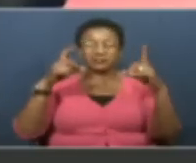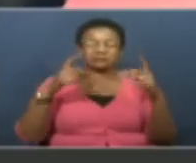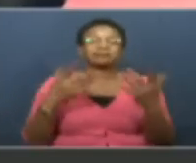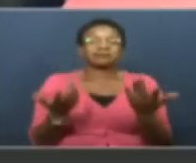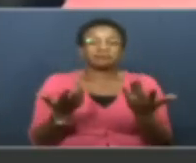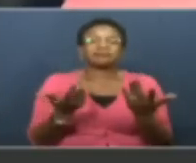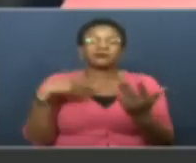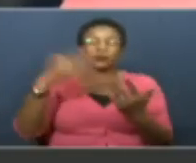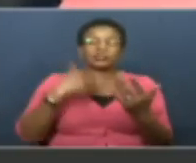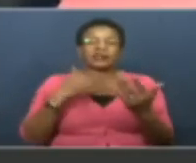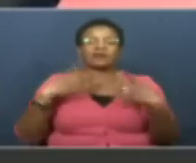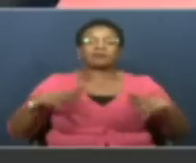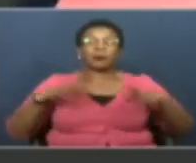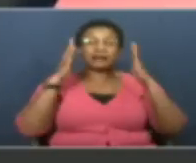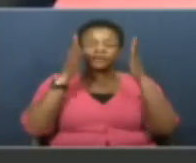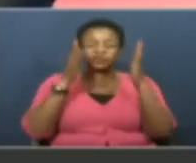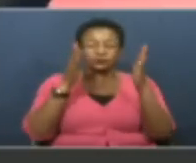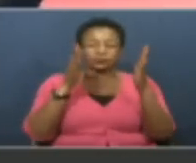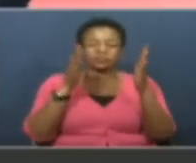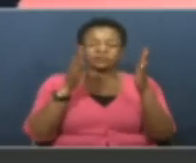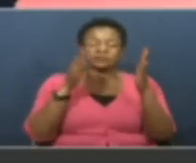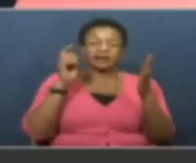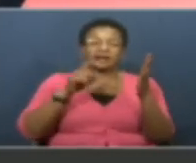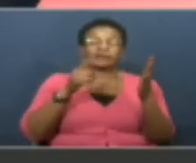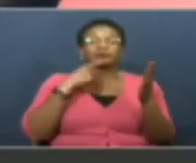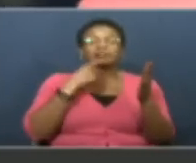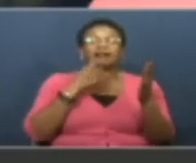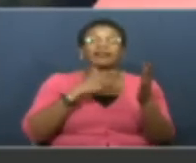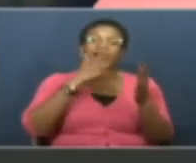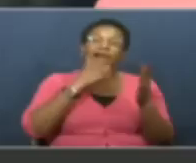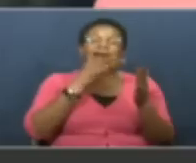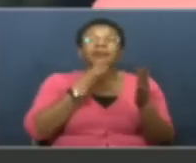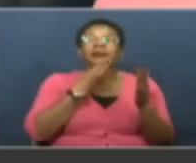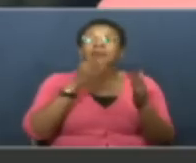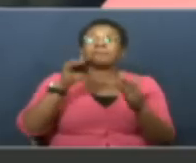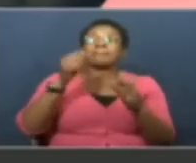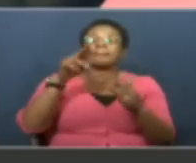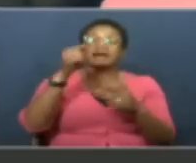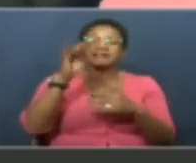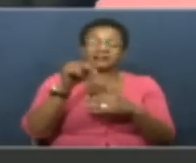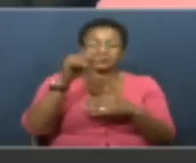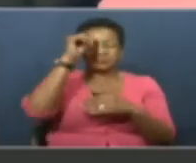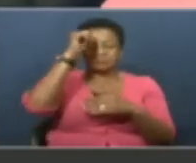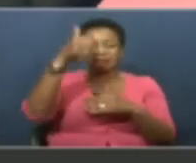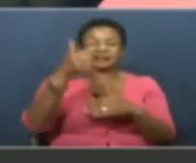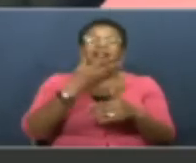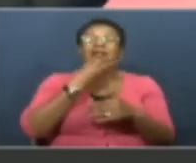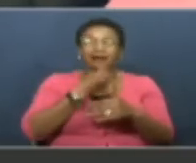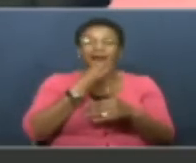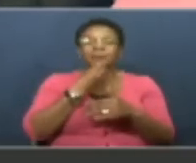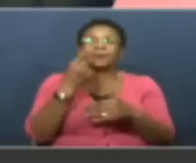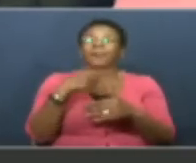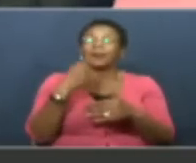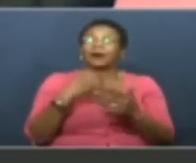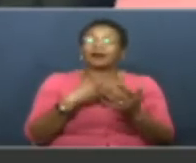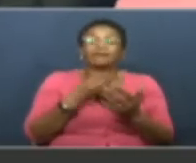people's attention. And I've got to say, the Githeri man, Martin, very smart guy for actually carrying some